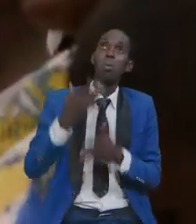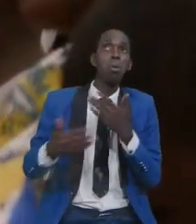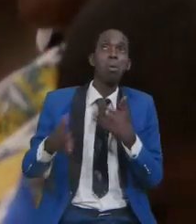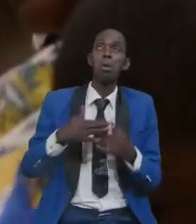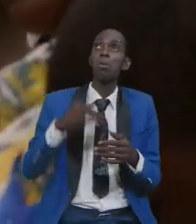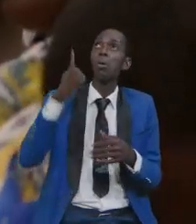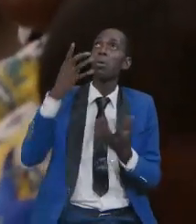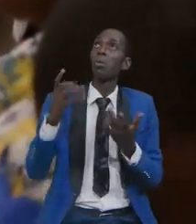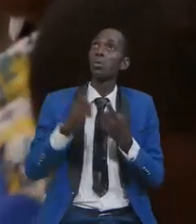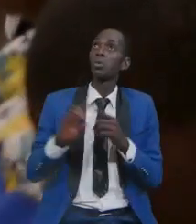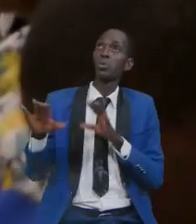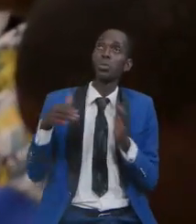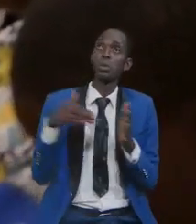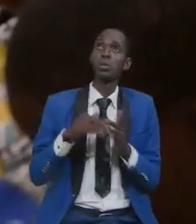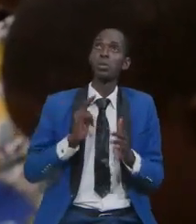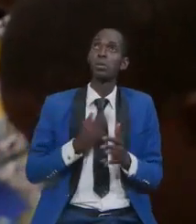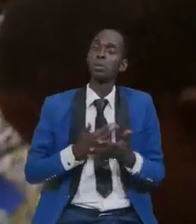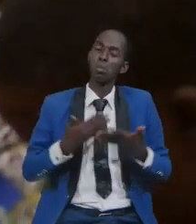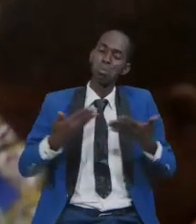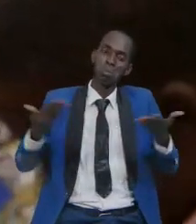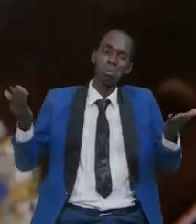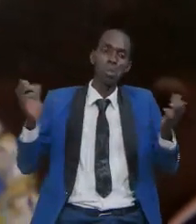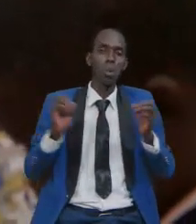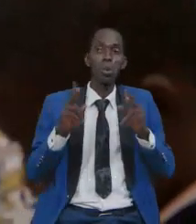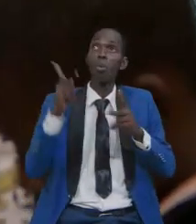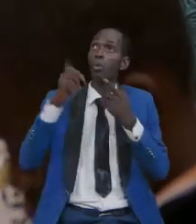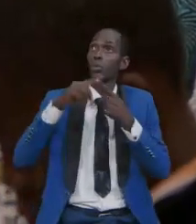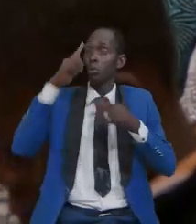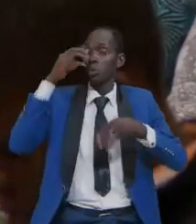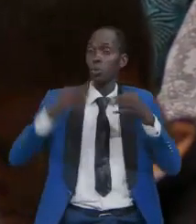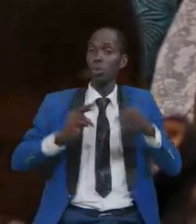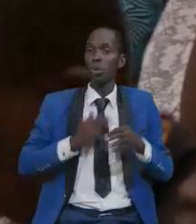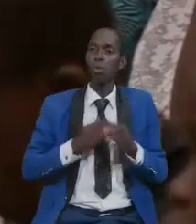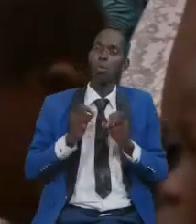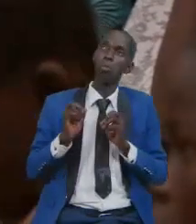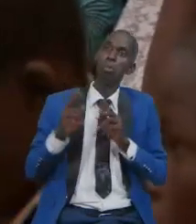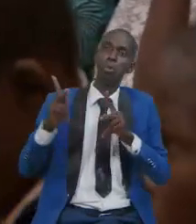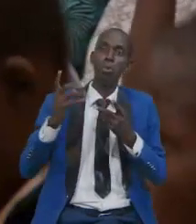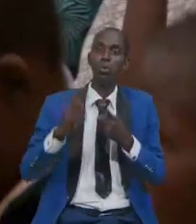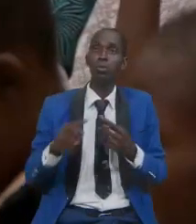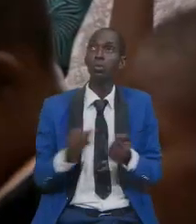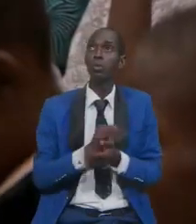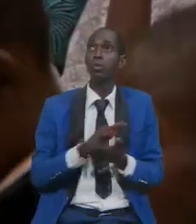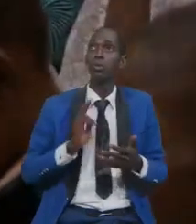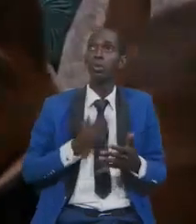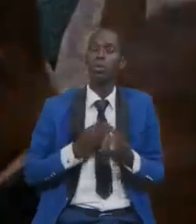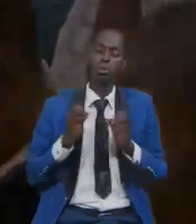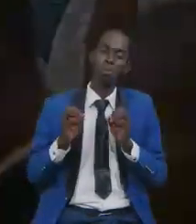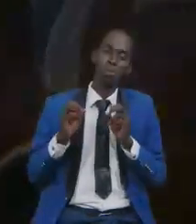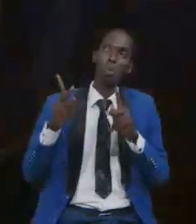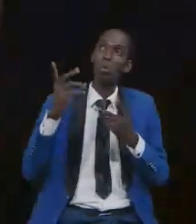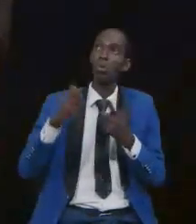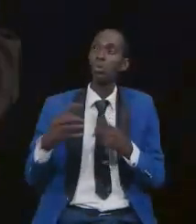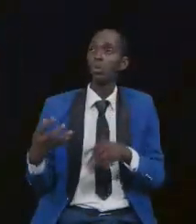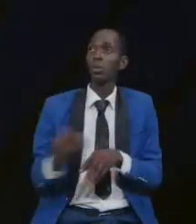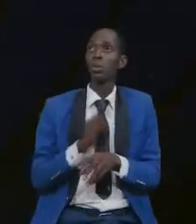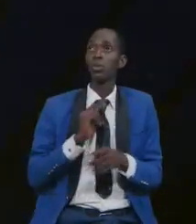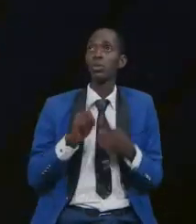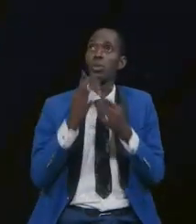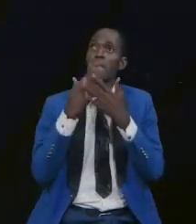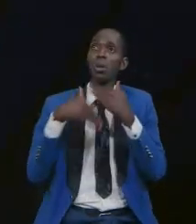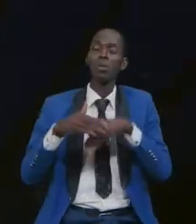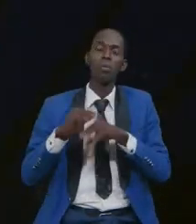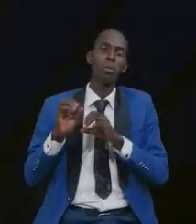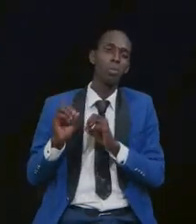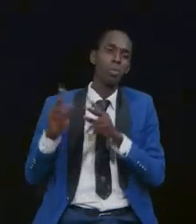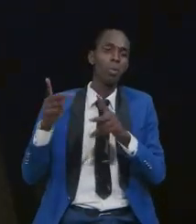wants to do, let him. He wants to judge us. He wants to throw us away. He wants to throw us to hell. Okay, let him do what